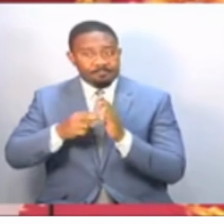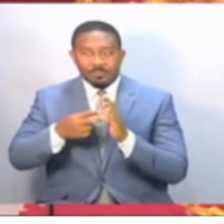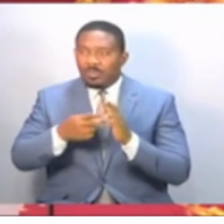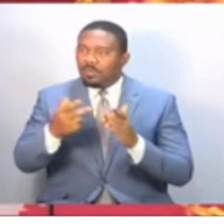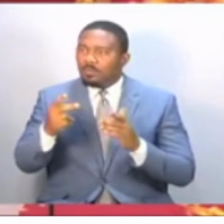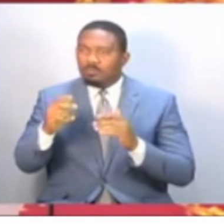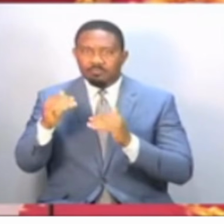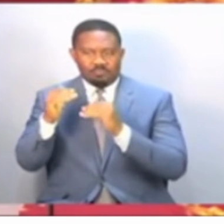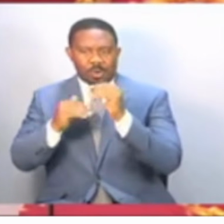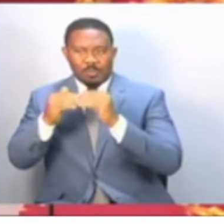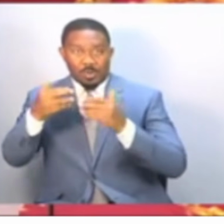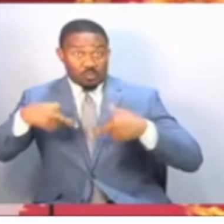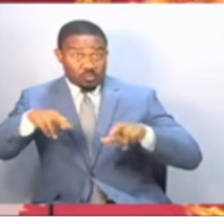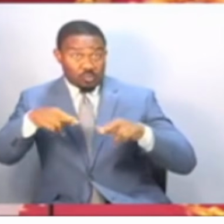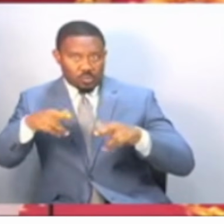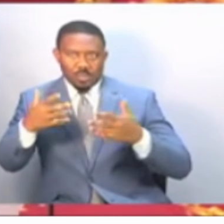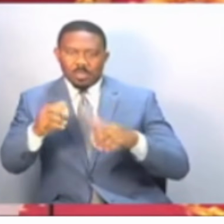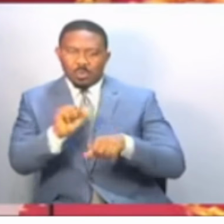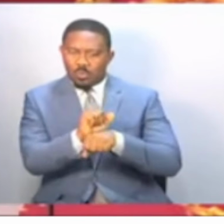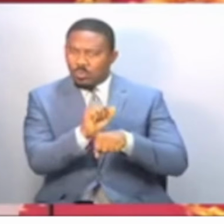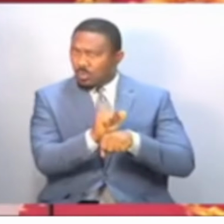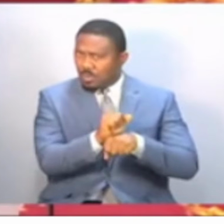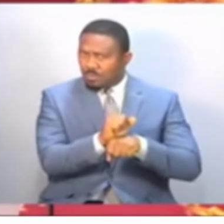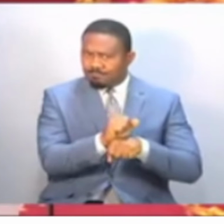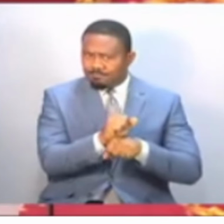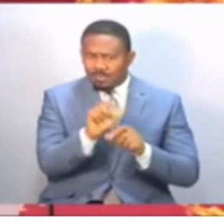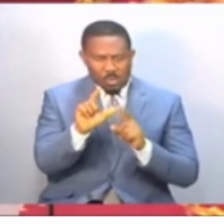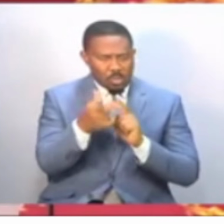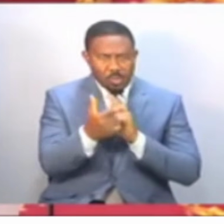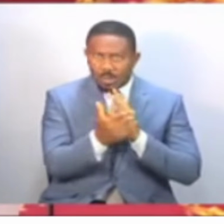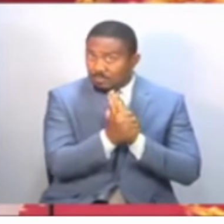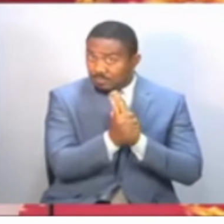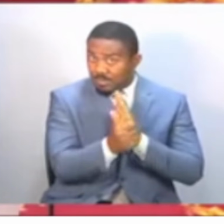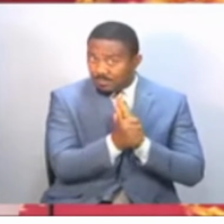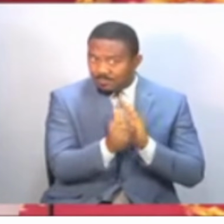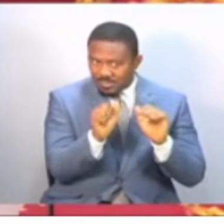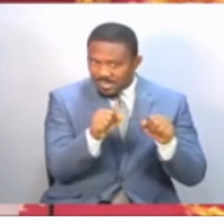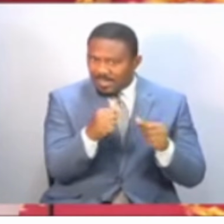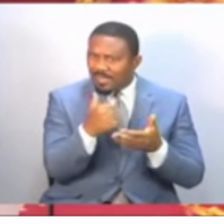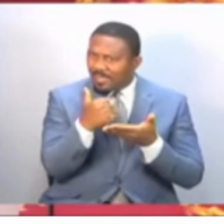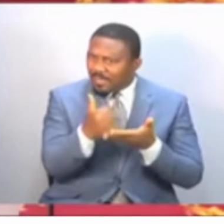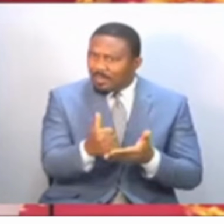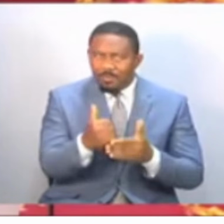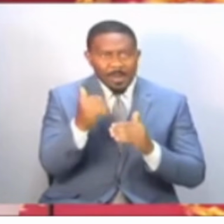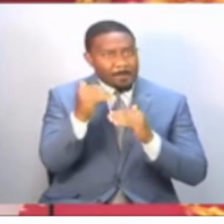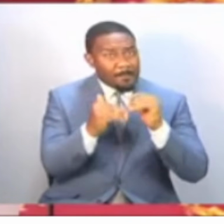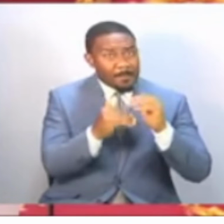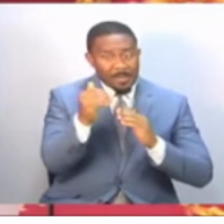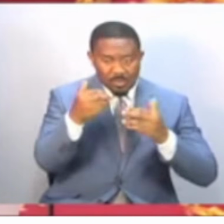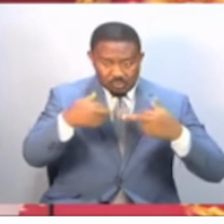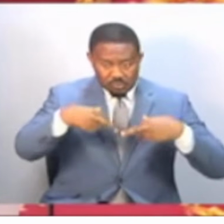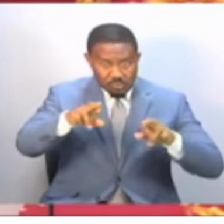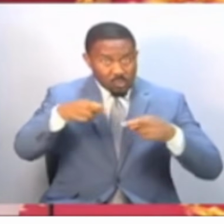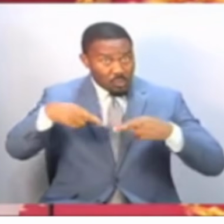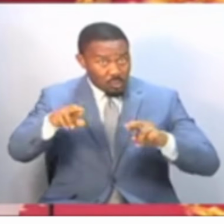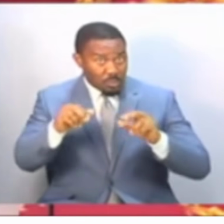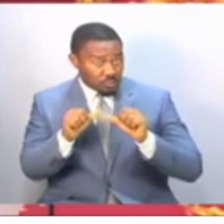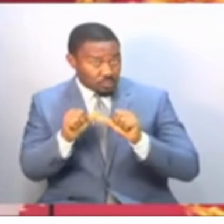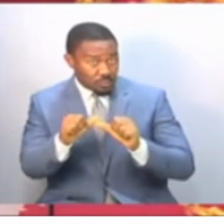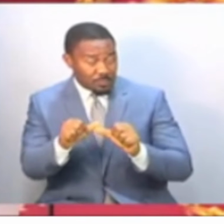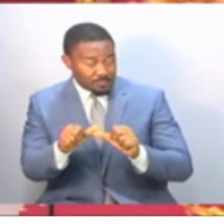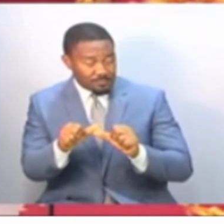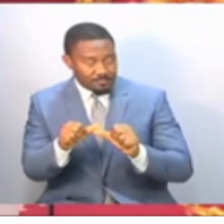workers, helping to strengthen local technical expertise in construction sector. Mr. Speaker, the Big Push